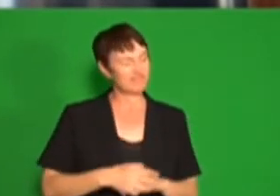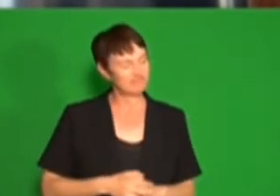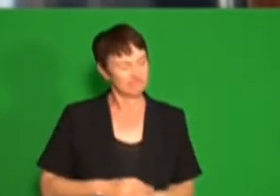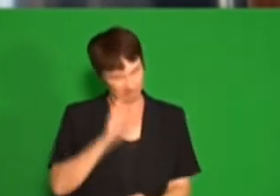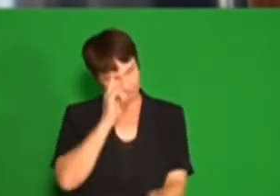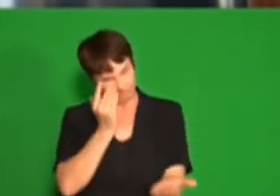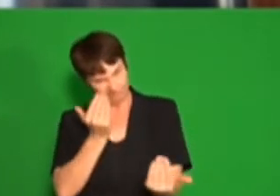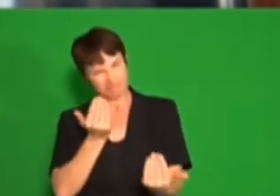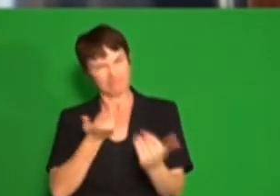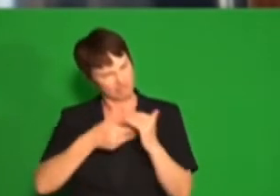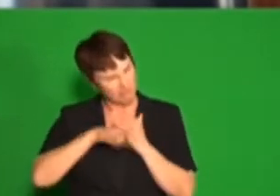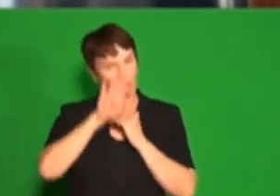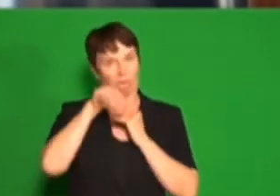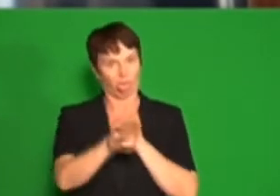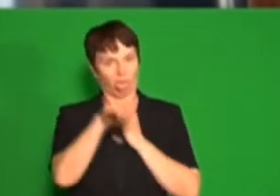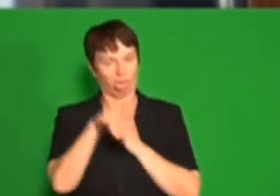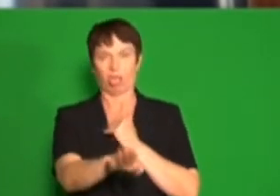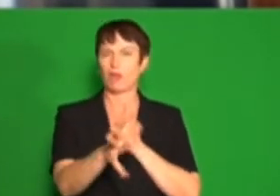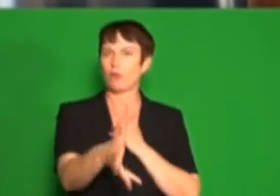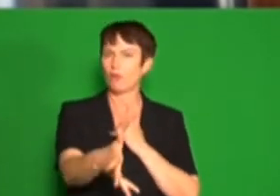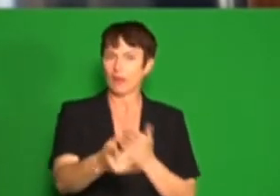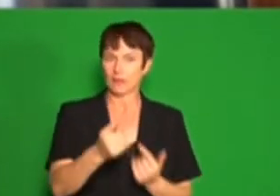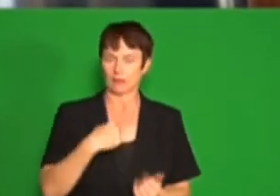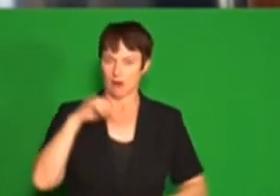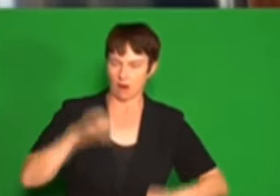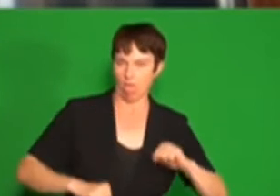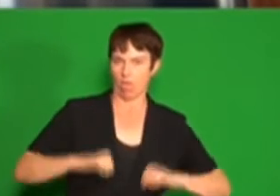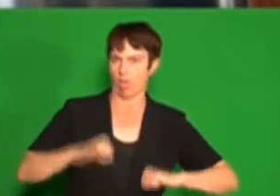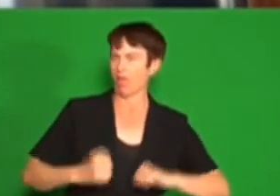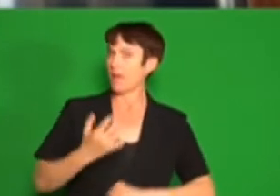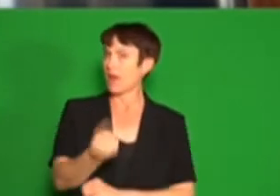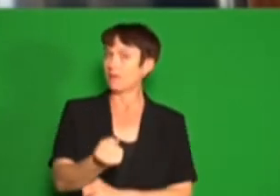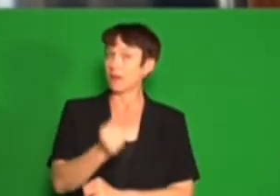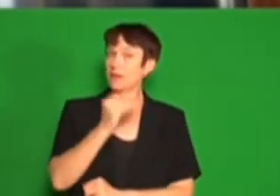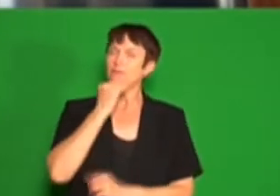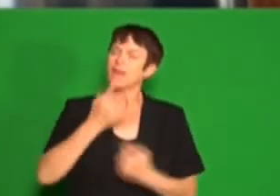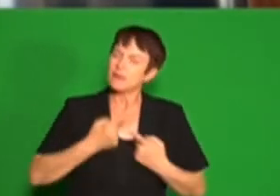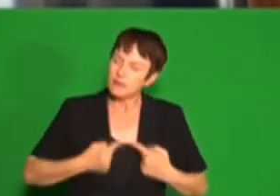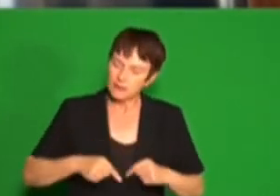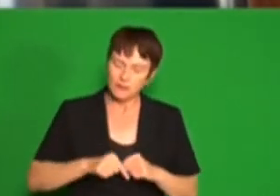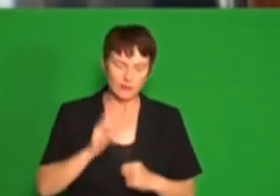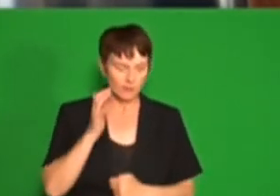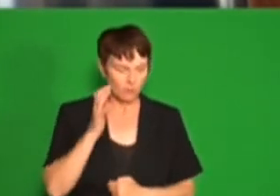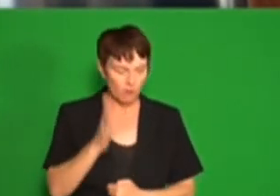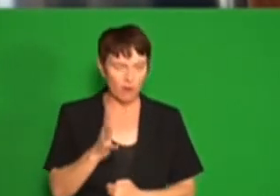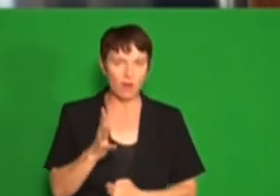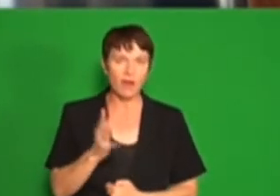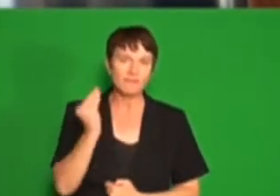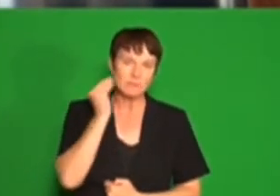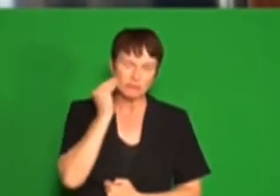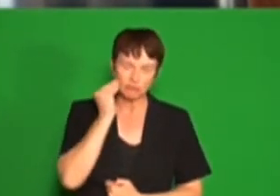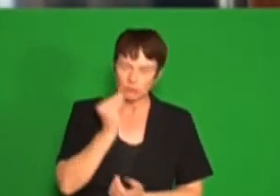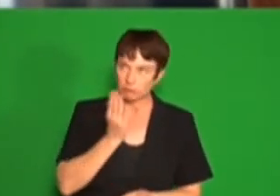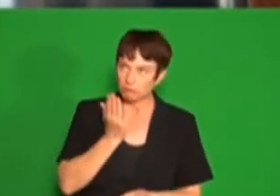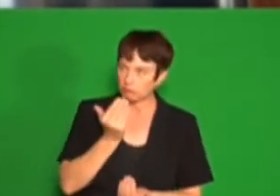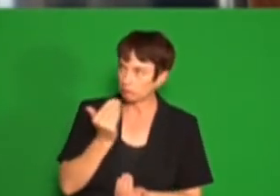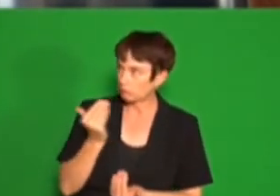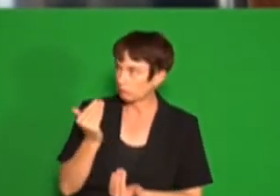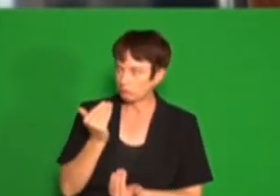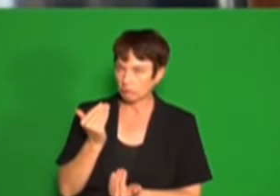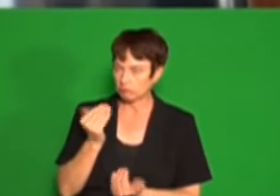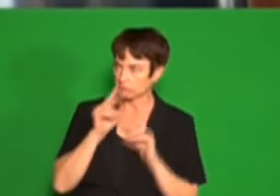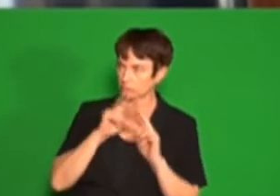In this highly uncertain environment, policy decisions will continue to be data-dependent and sensitive to the balance